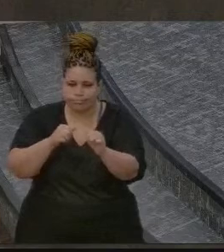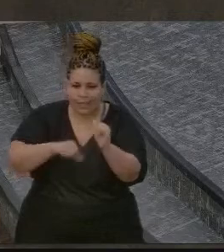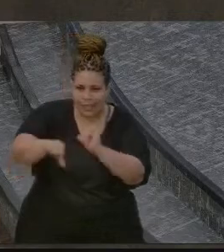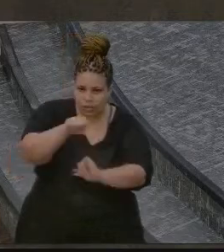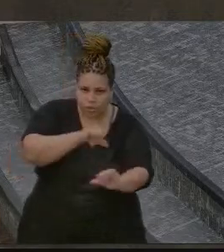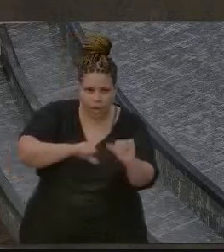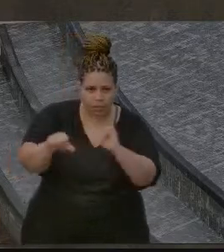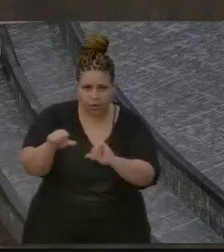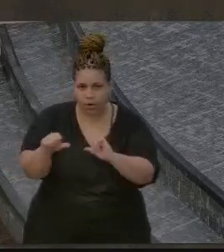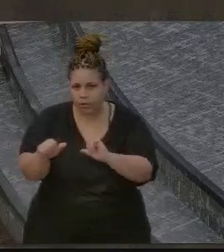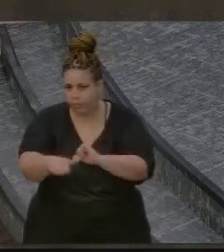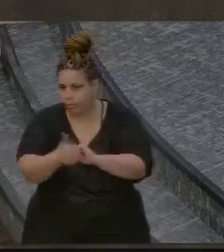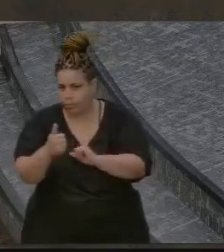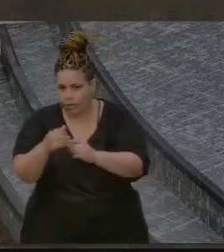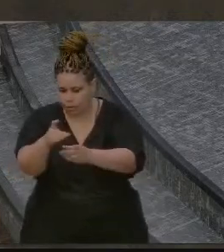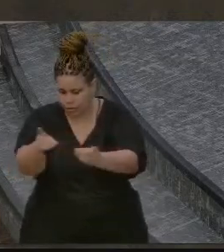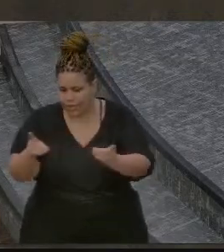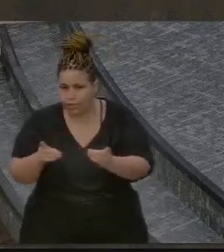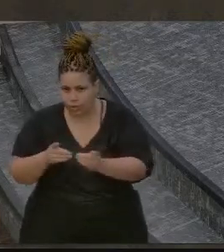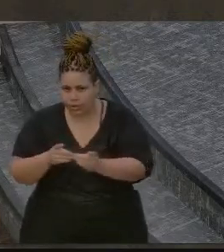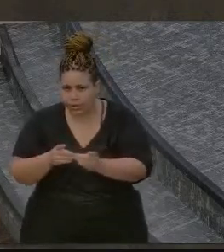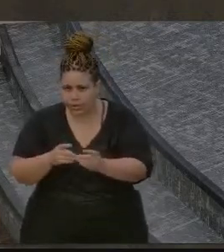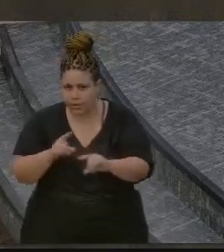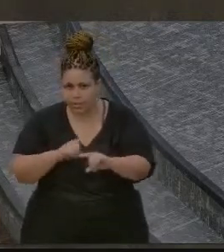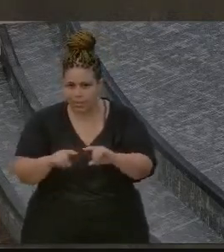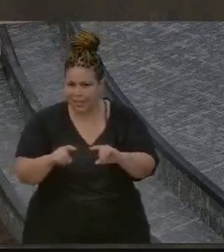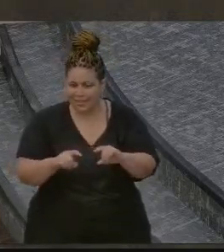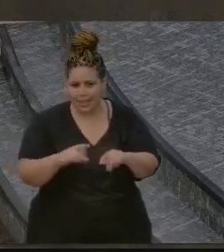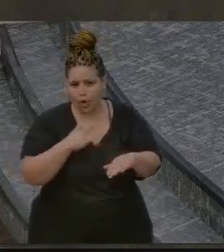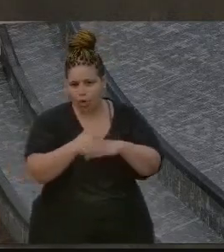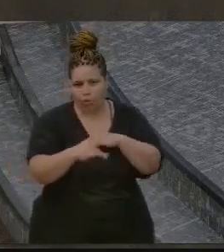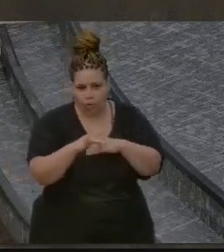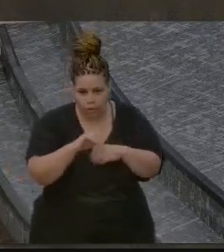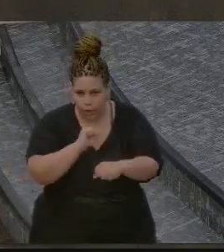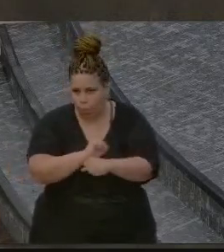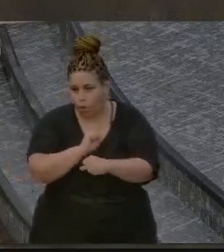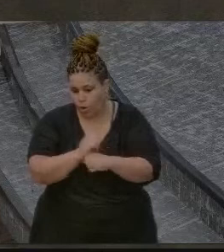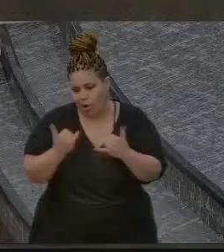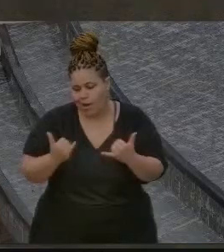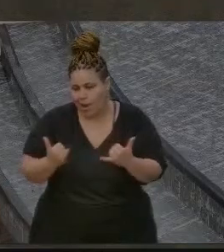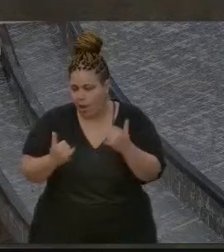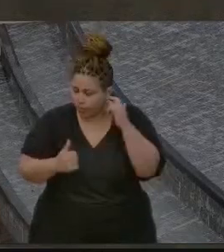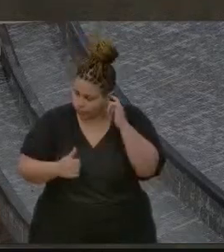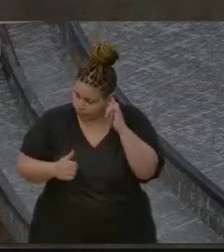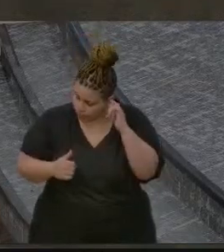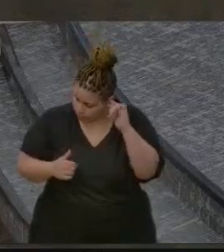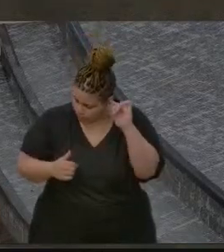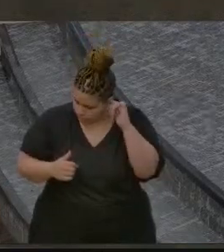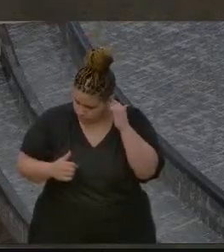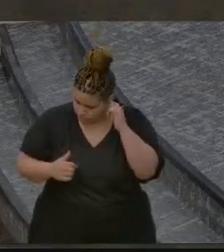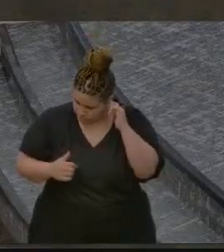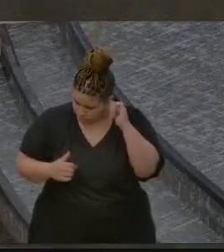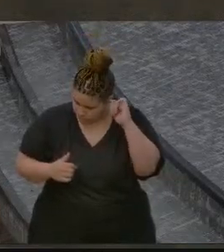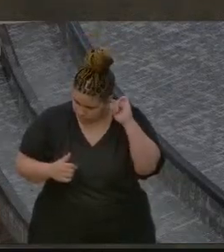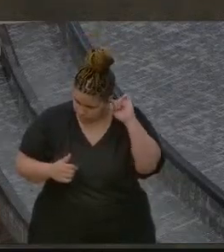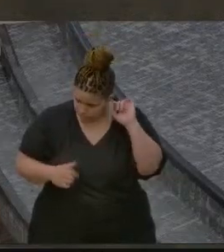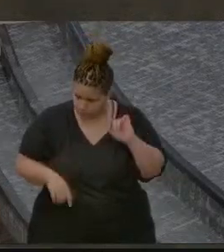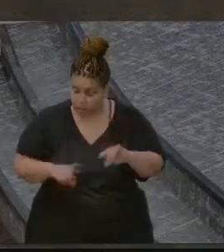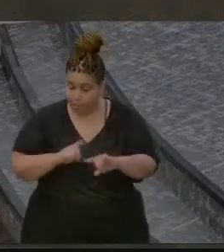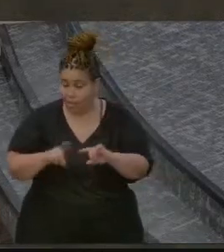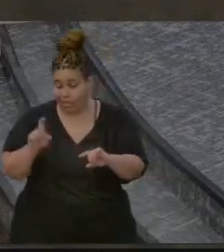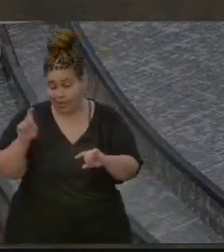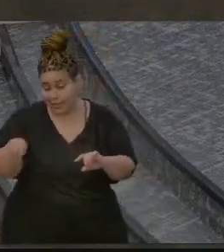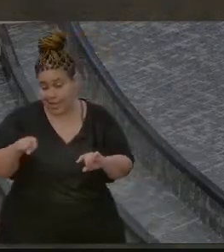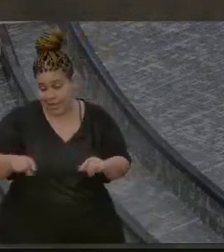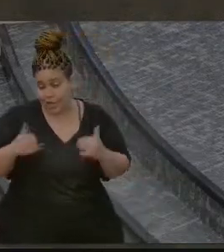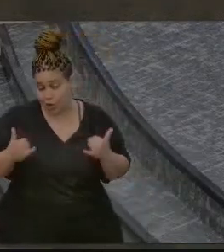something that's still in its early stages, but that is a growing need among the school districts